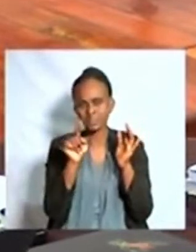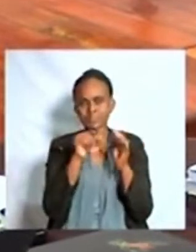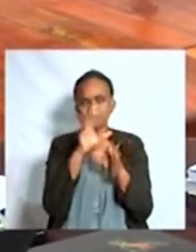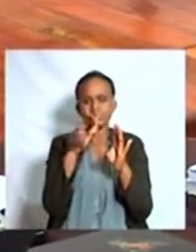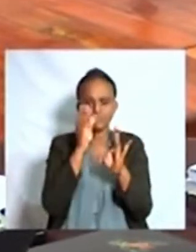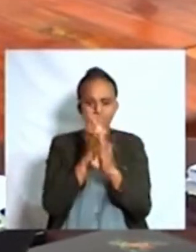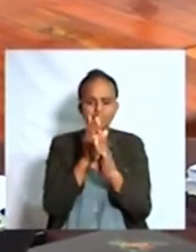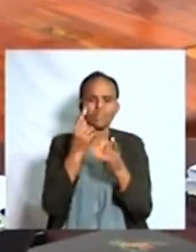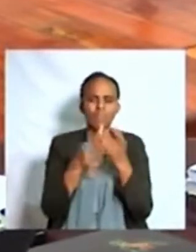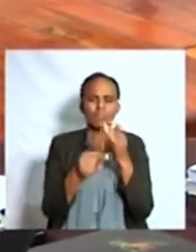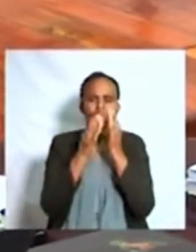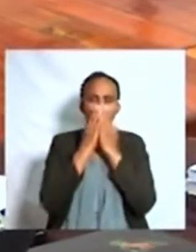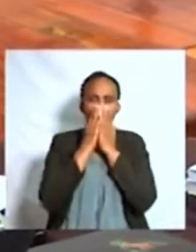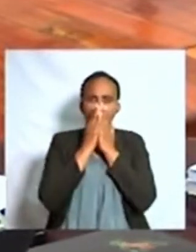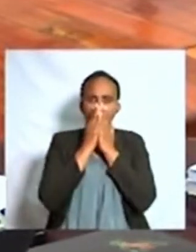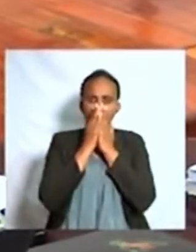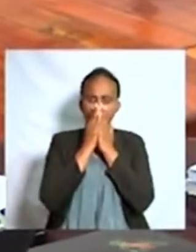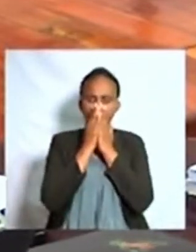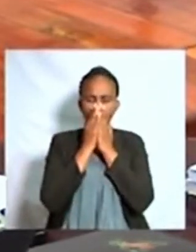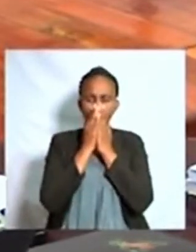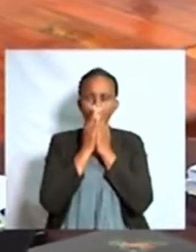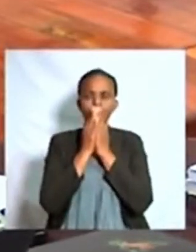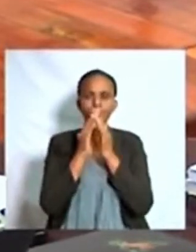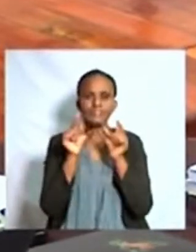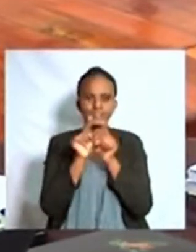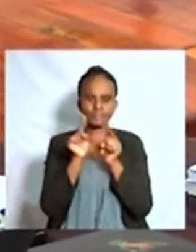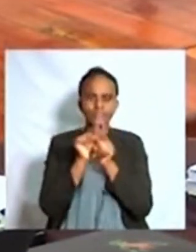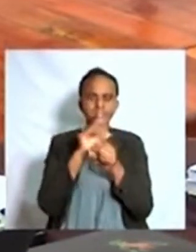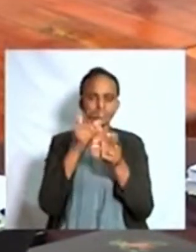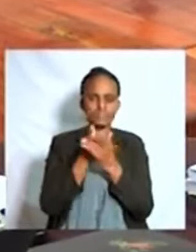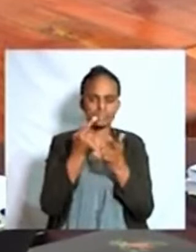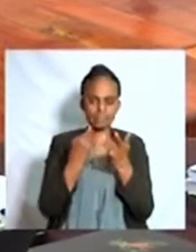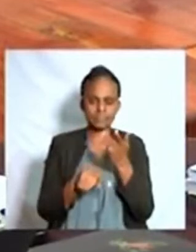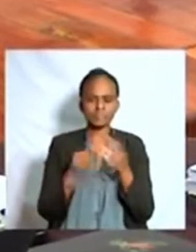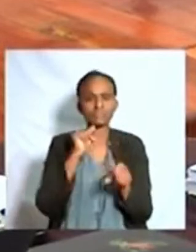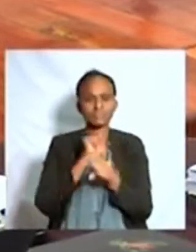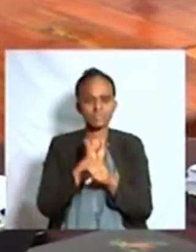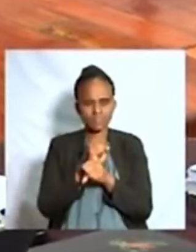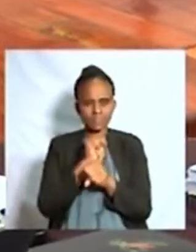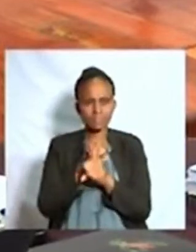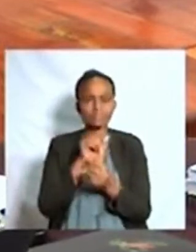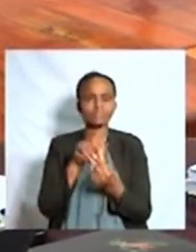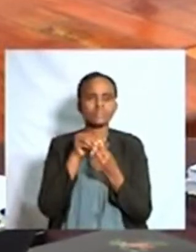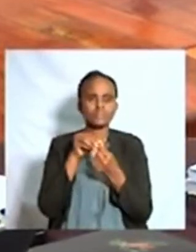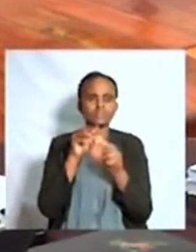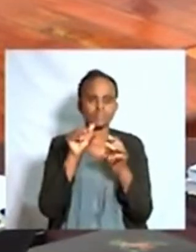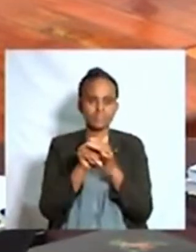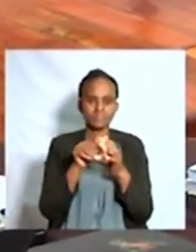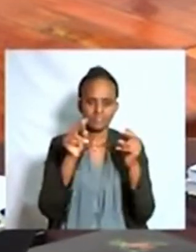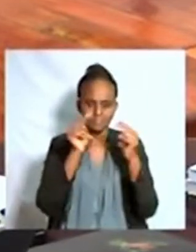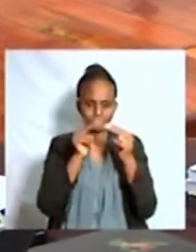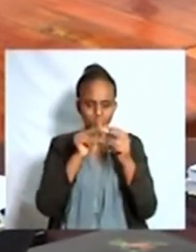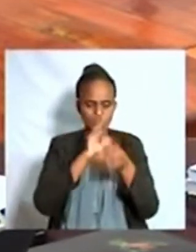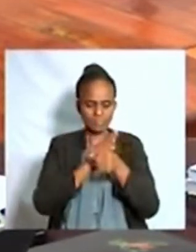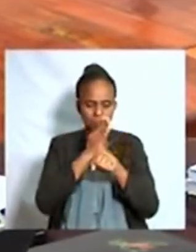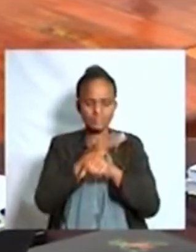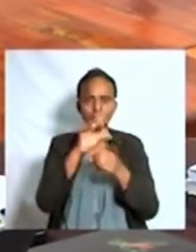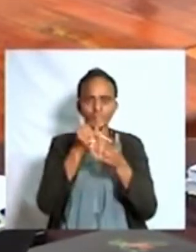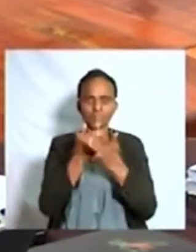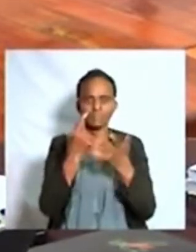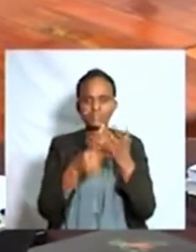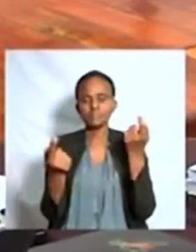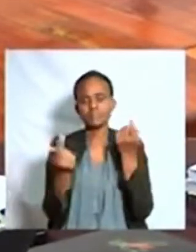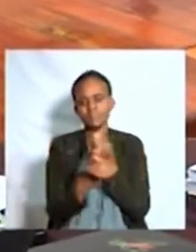was constructed using burnt bricks instead of concrete bricks specified in the contract after change of